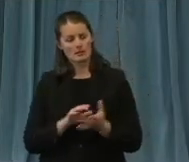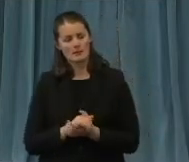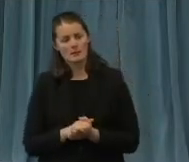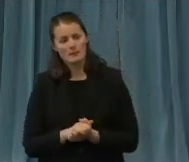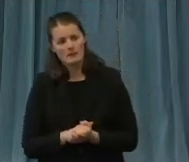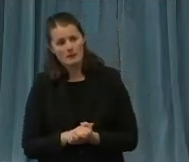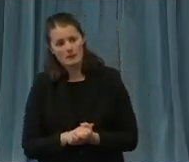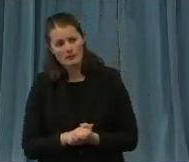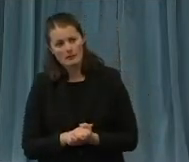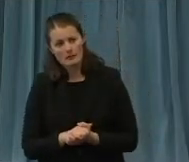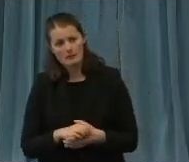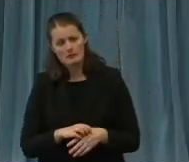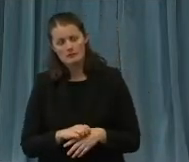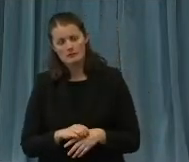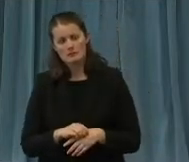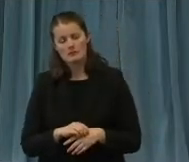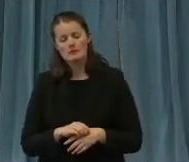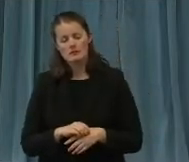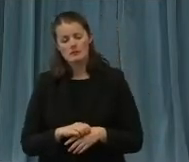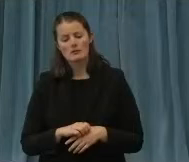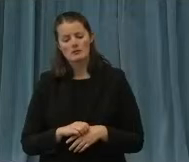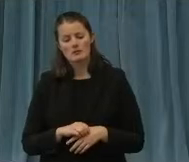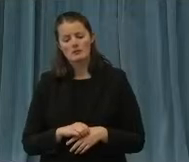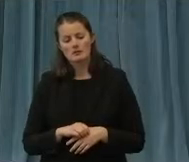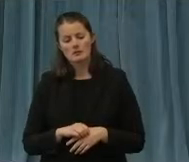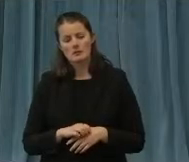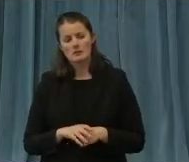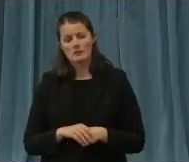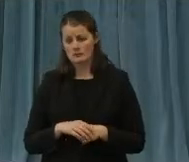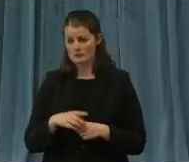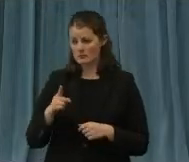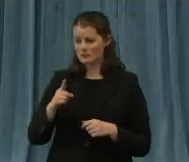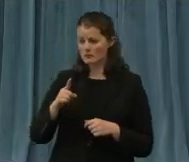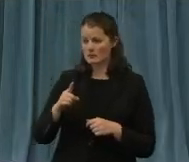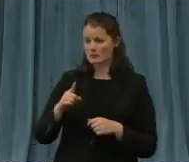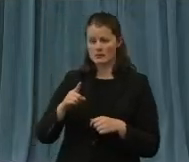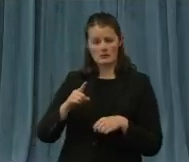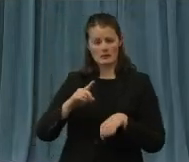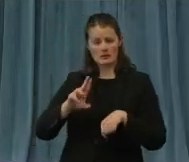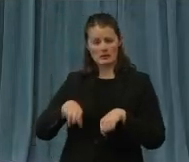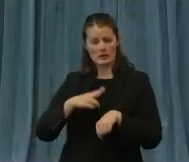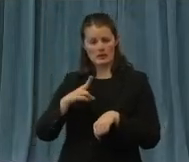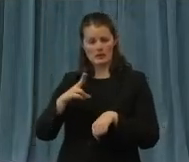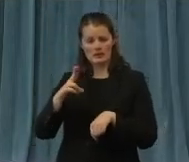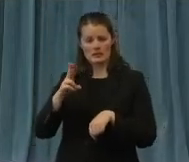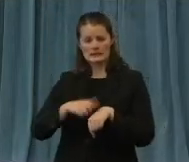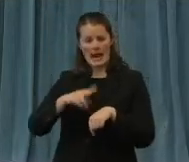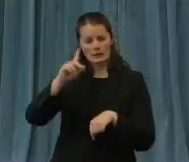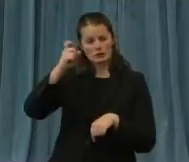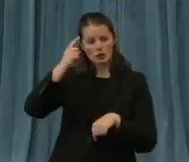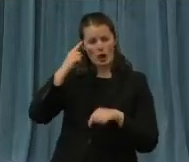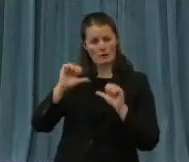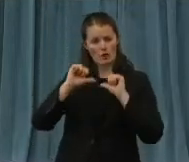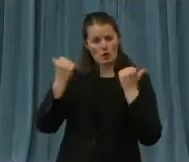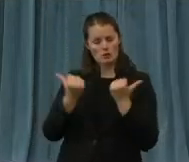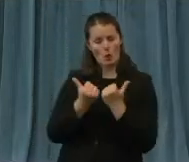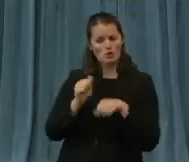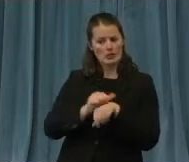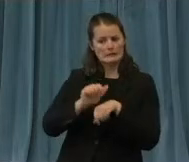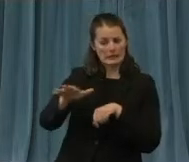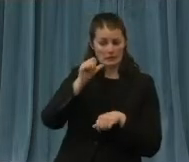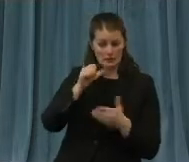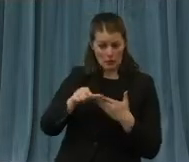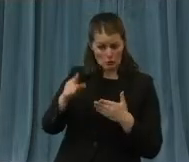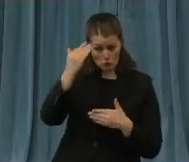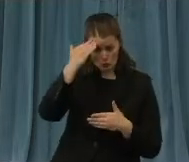to Congress and the White House today. Are you familiar with the letter? I am. So there's a lot of issues they're looking at: testing,